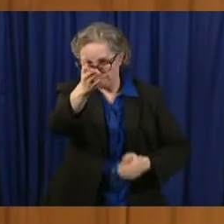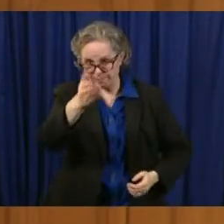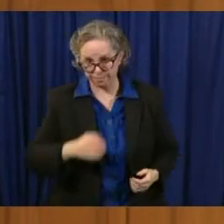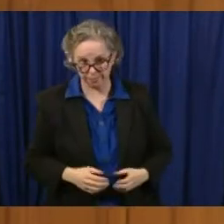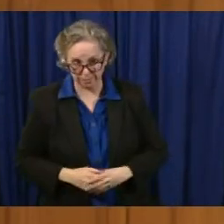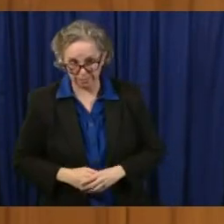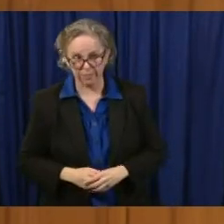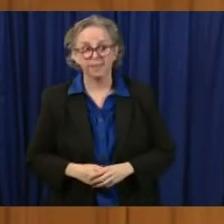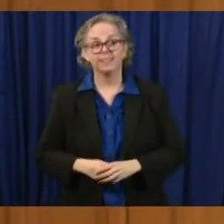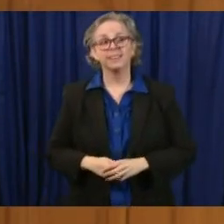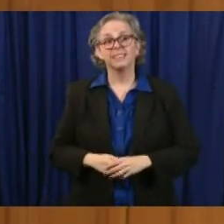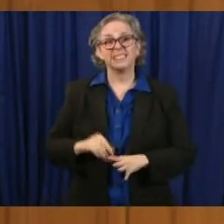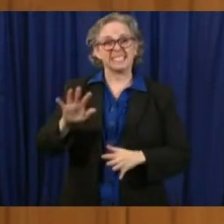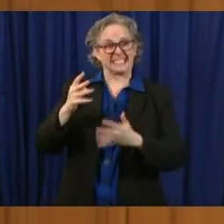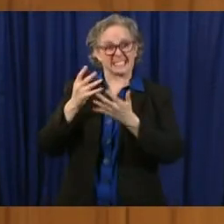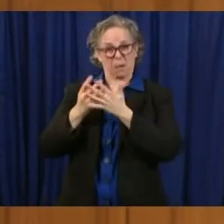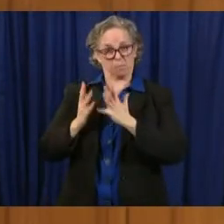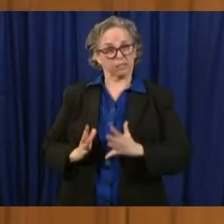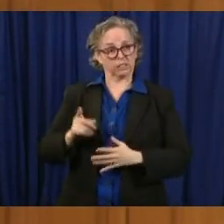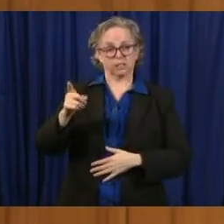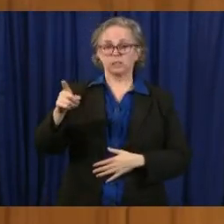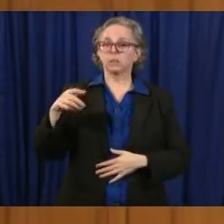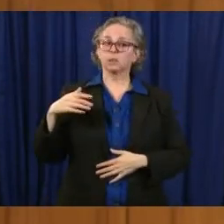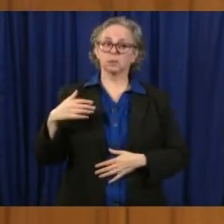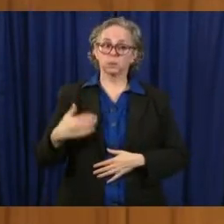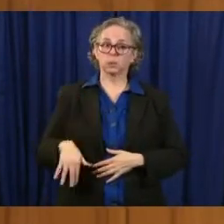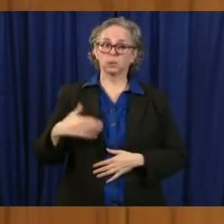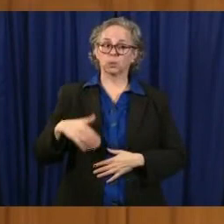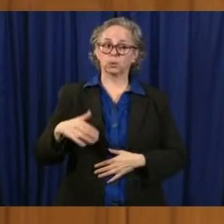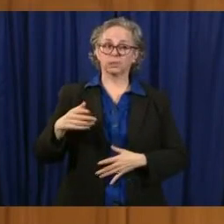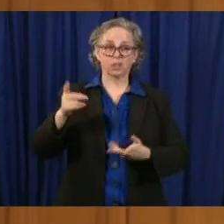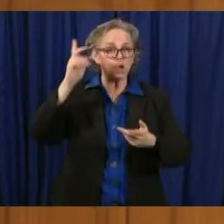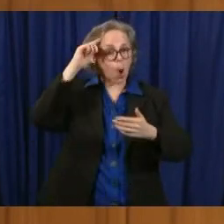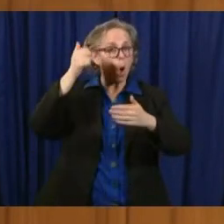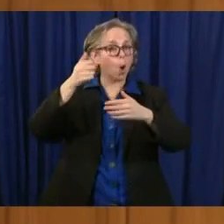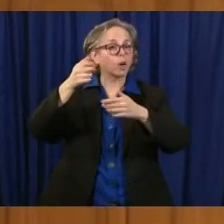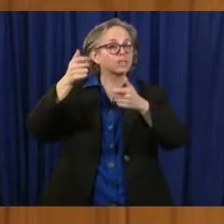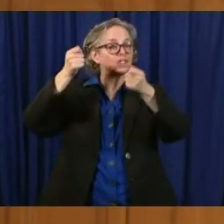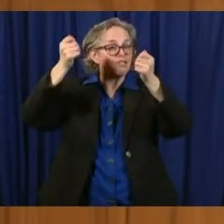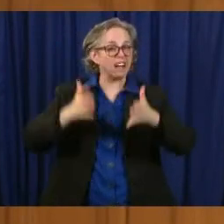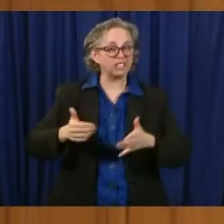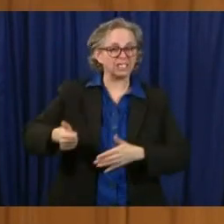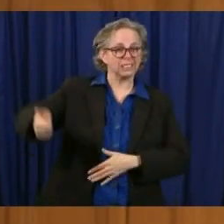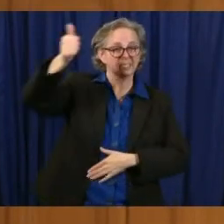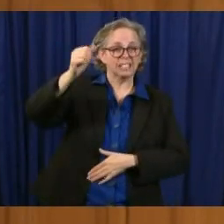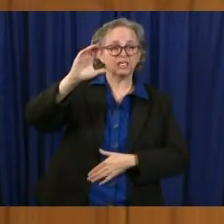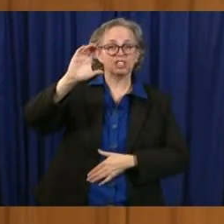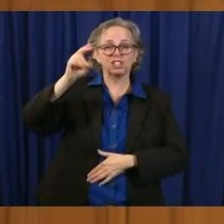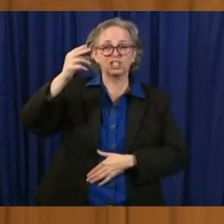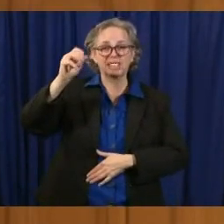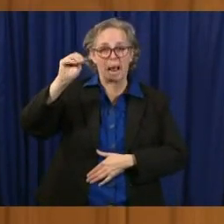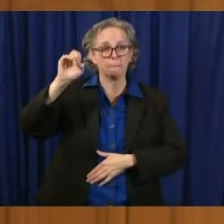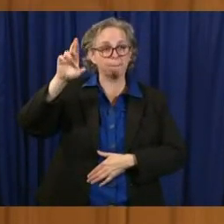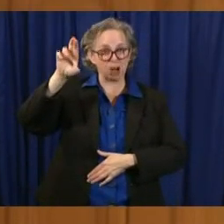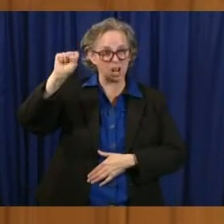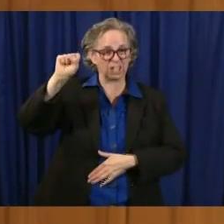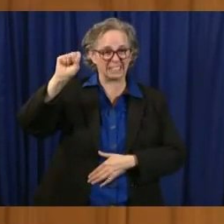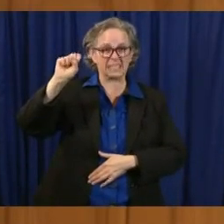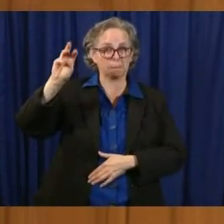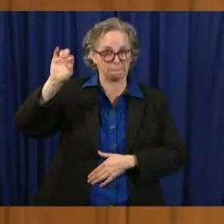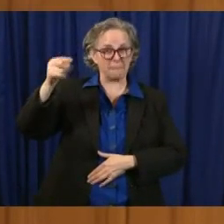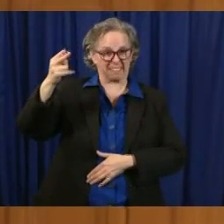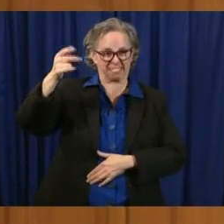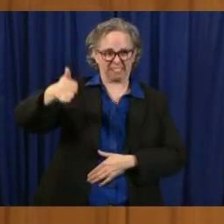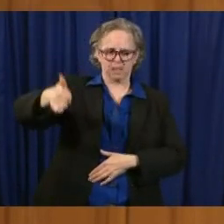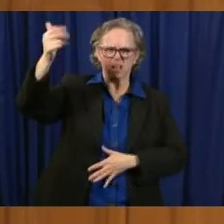have been under the director Annette Chamber Smith. who's really a renowned expert in healthcare